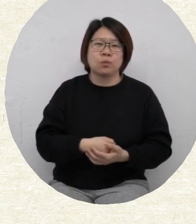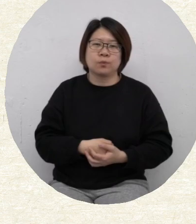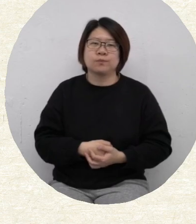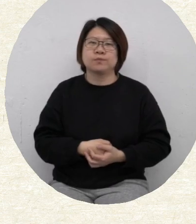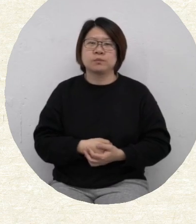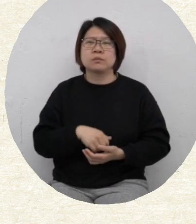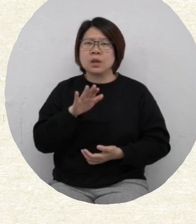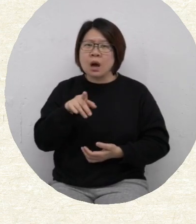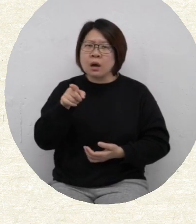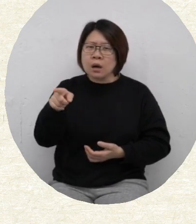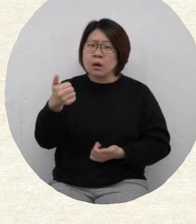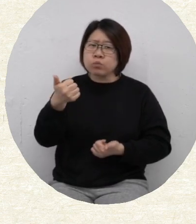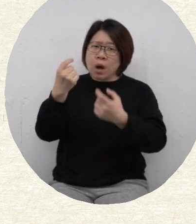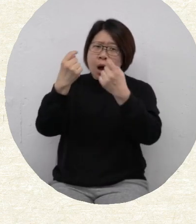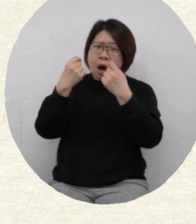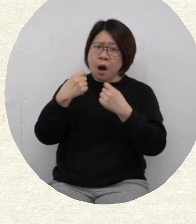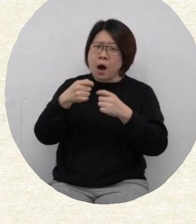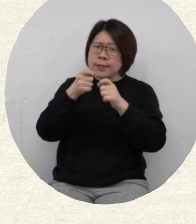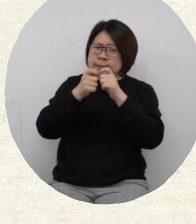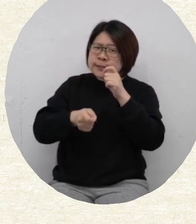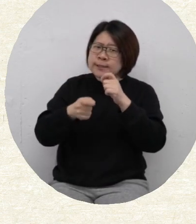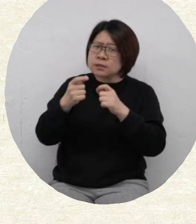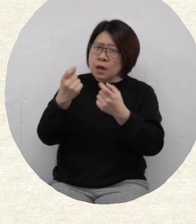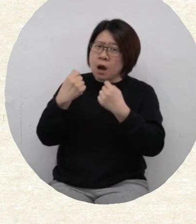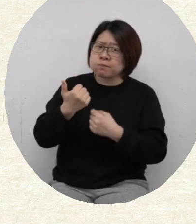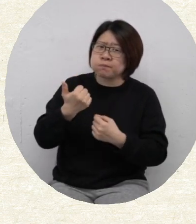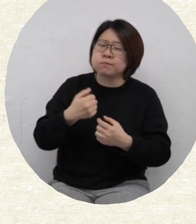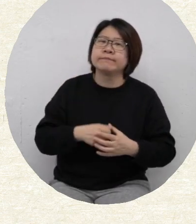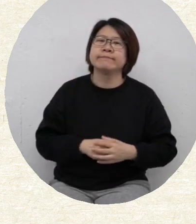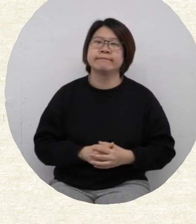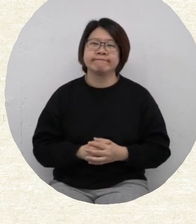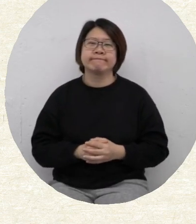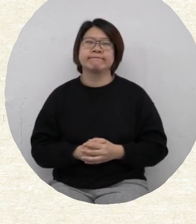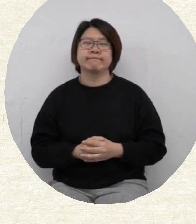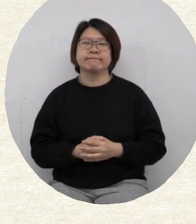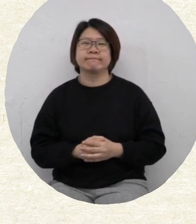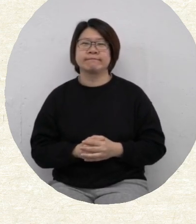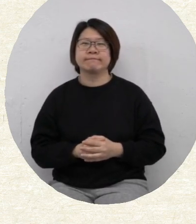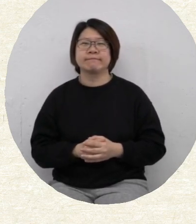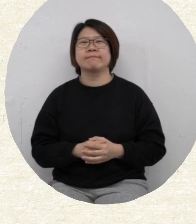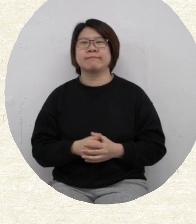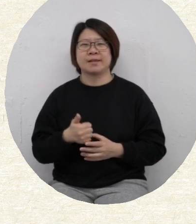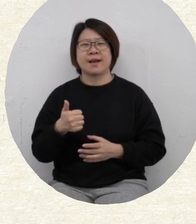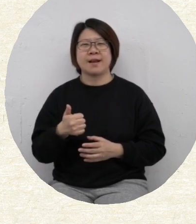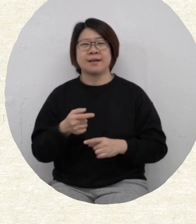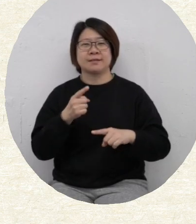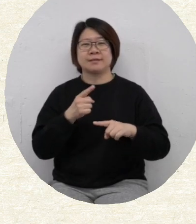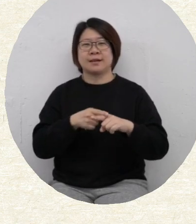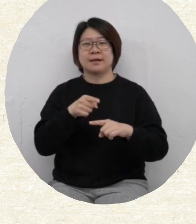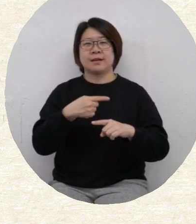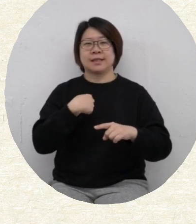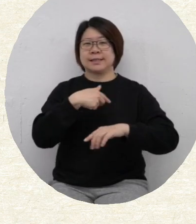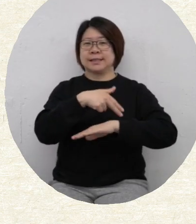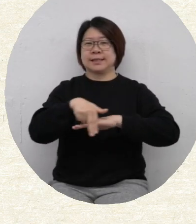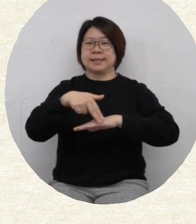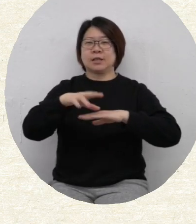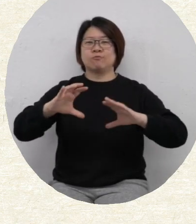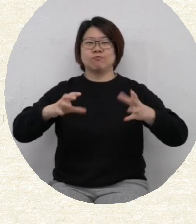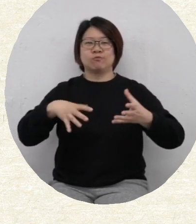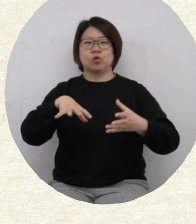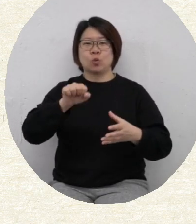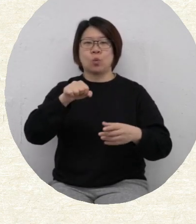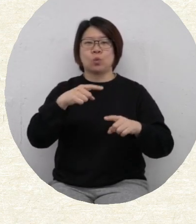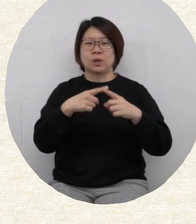seen people doing art with it. I only know people make products and designs with it, like clothes